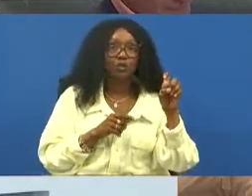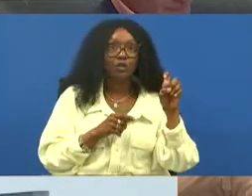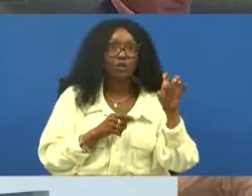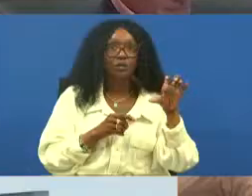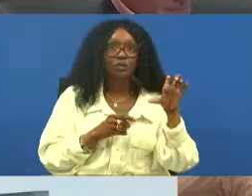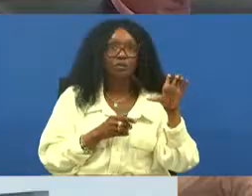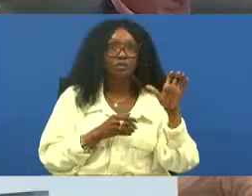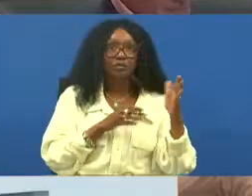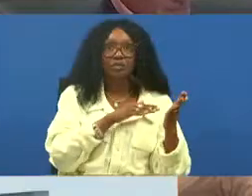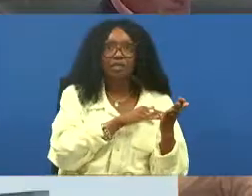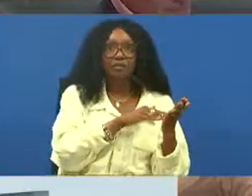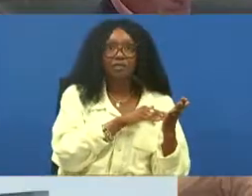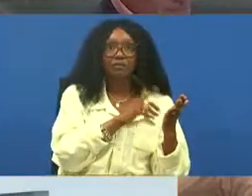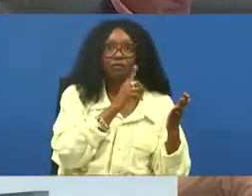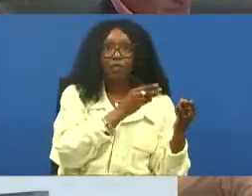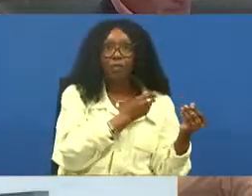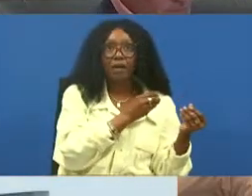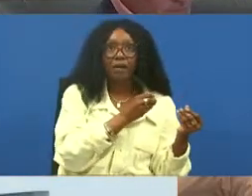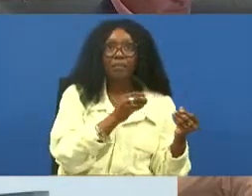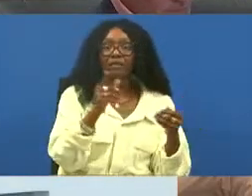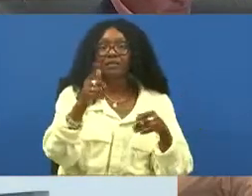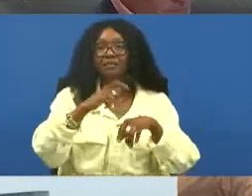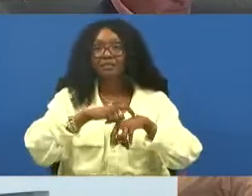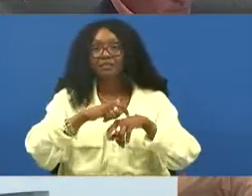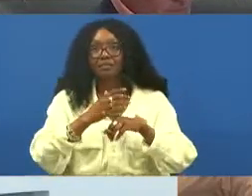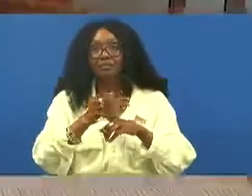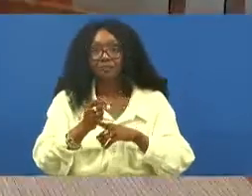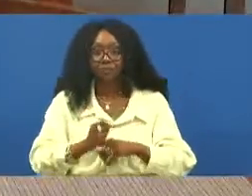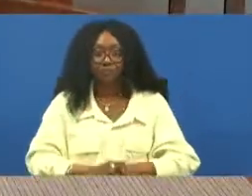your time. Thank you. Thank you.